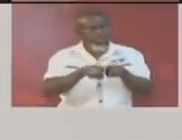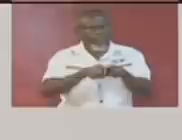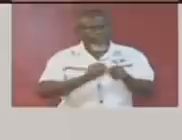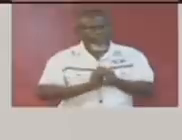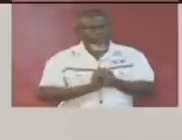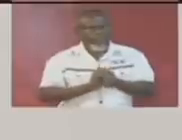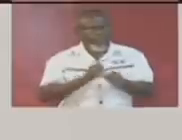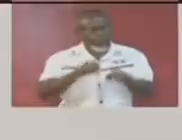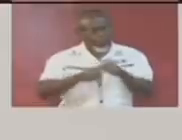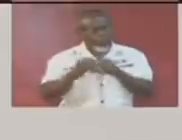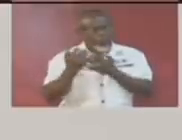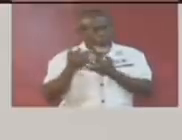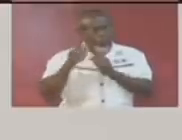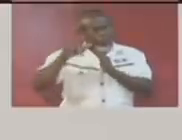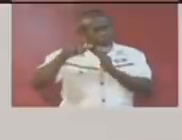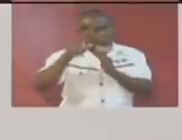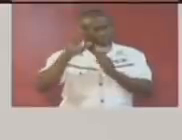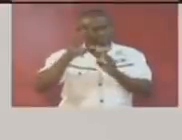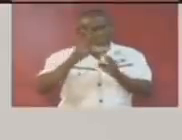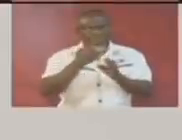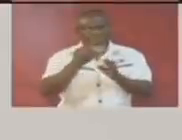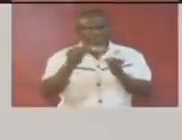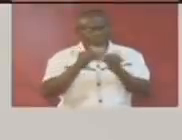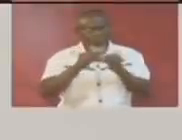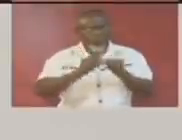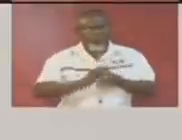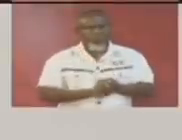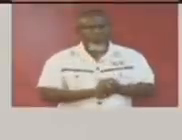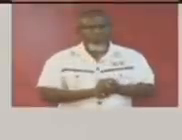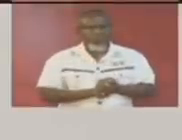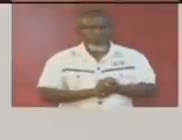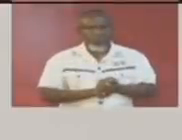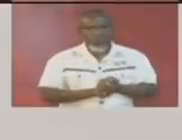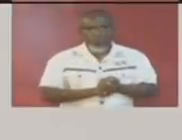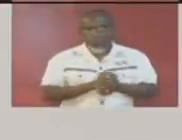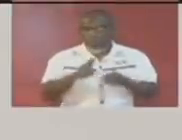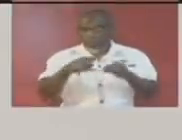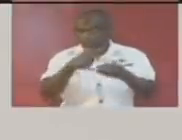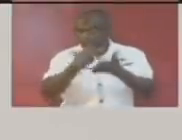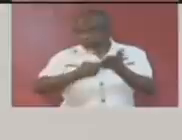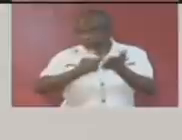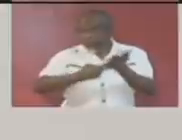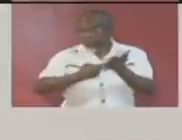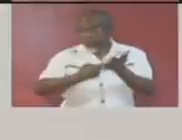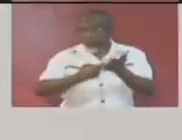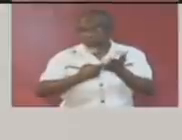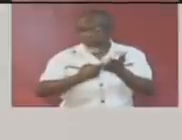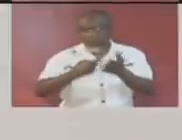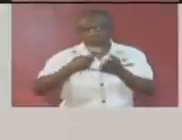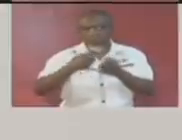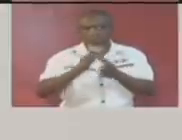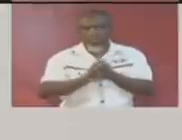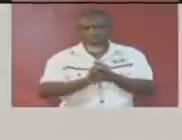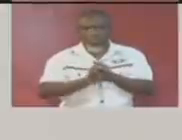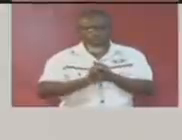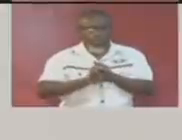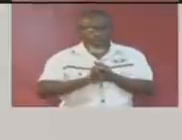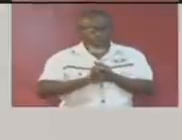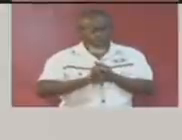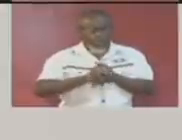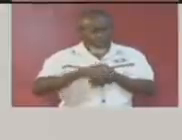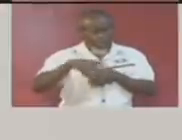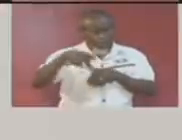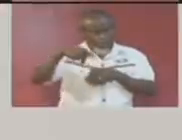crossed. With regards to the pricing scheme, the Pan American Health Organization is responsible for ensuring that